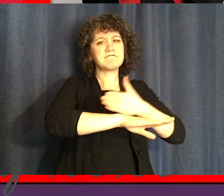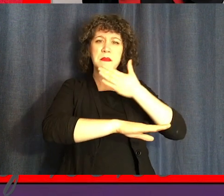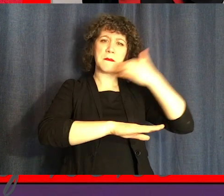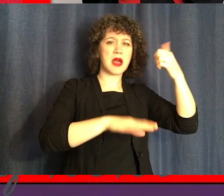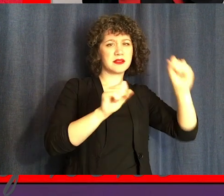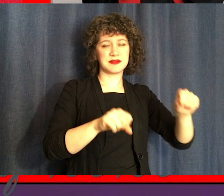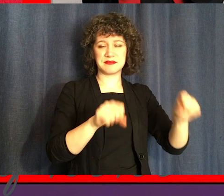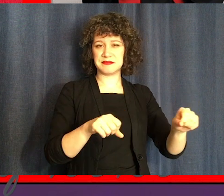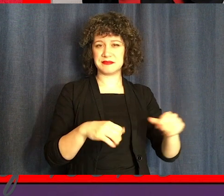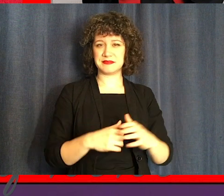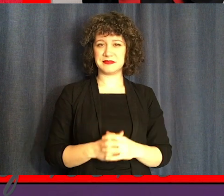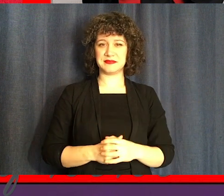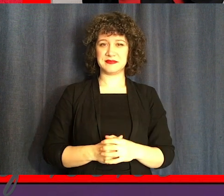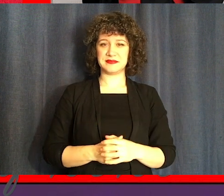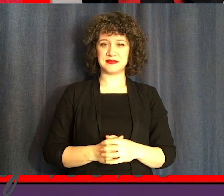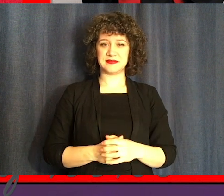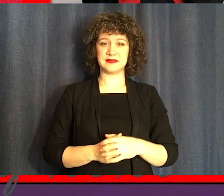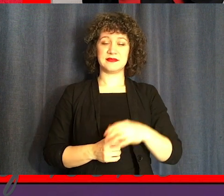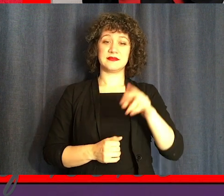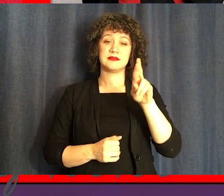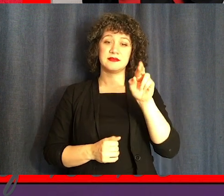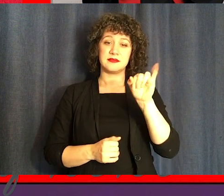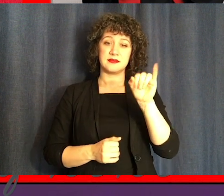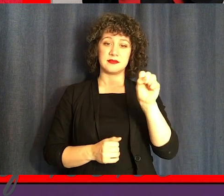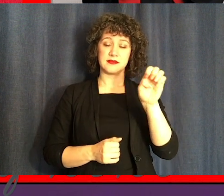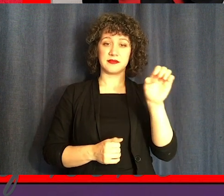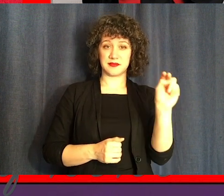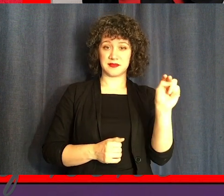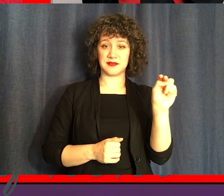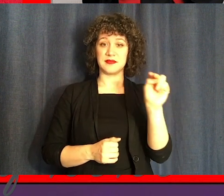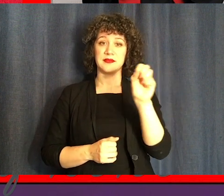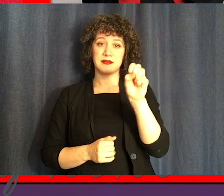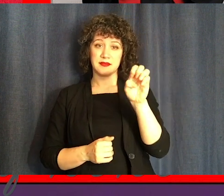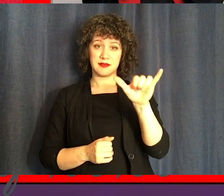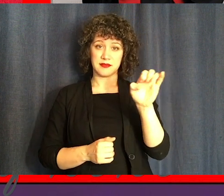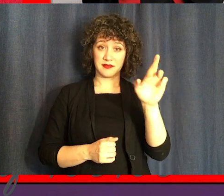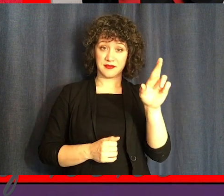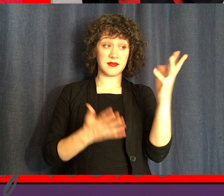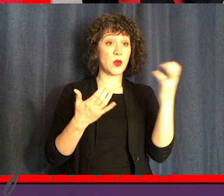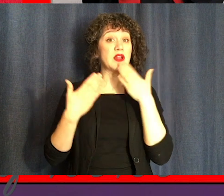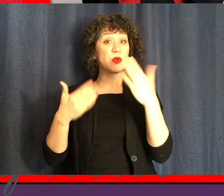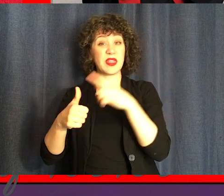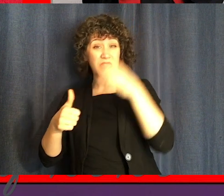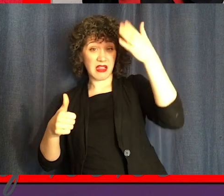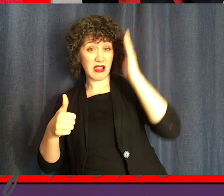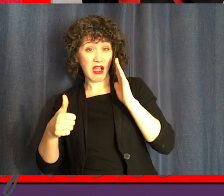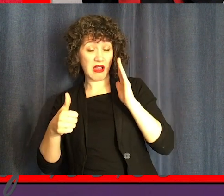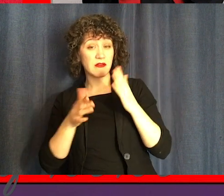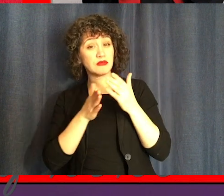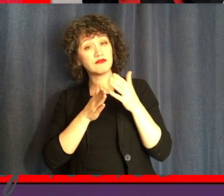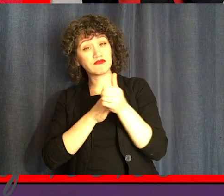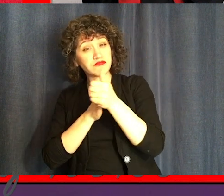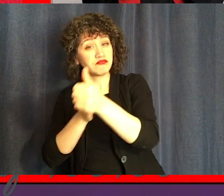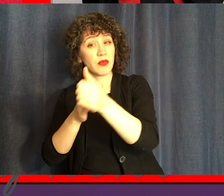Ryzen Sayer. Ryzen would like to thank God for guiding him down the right path. He is thankful for